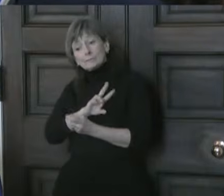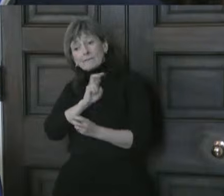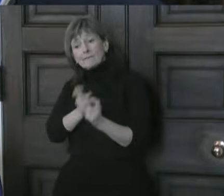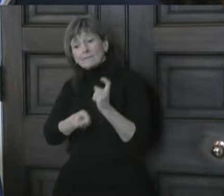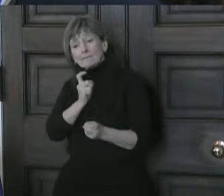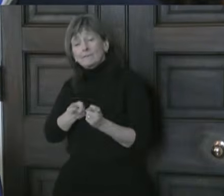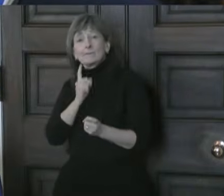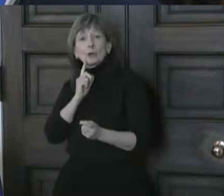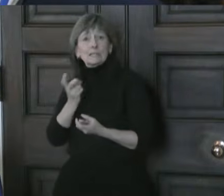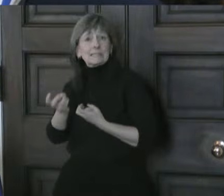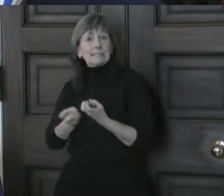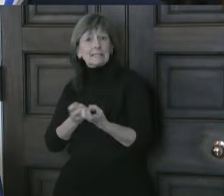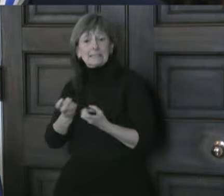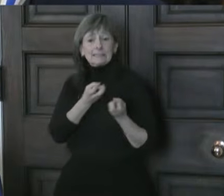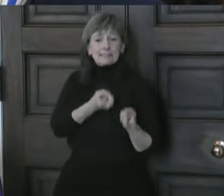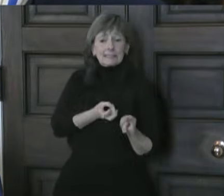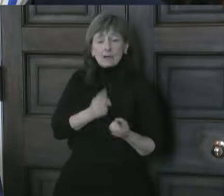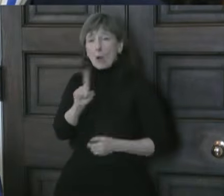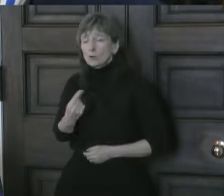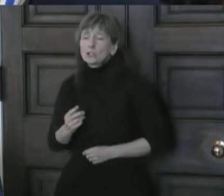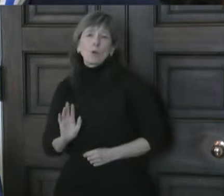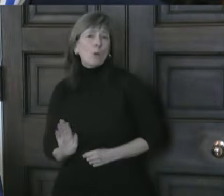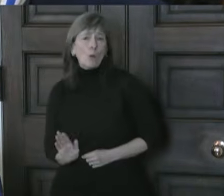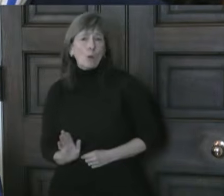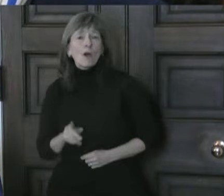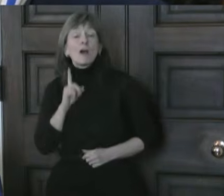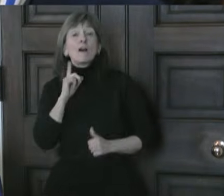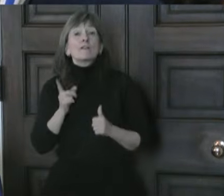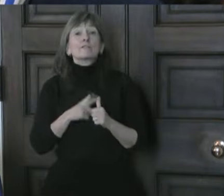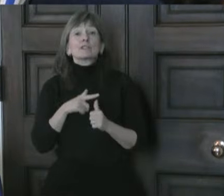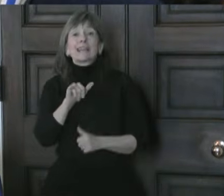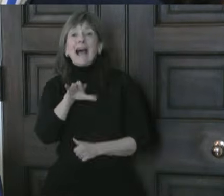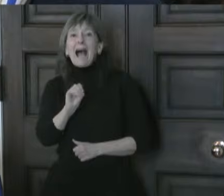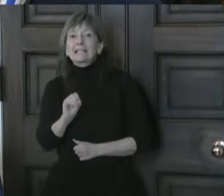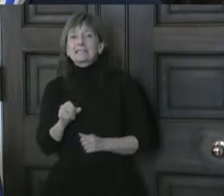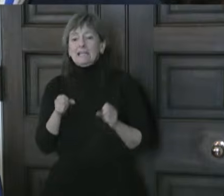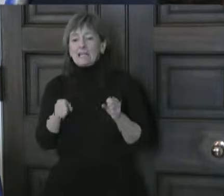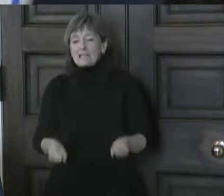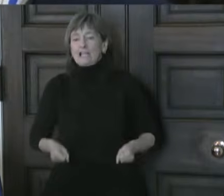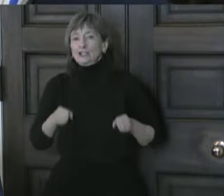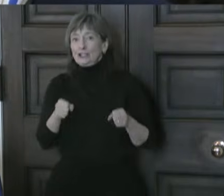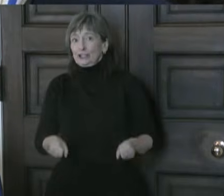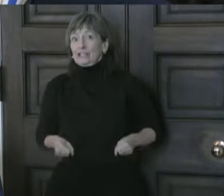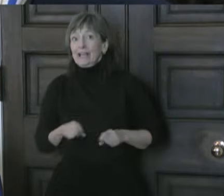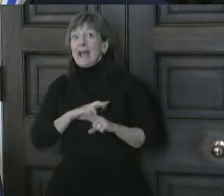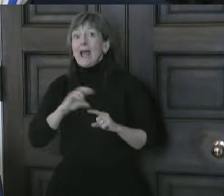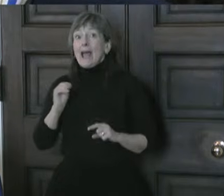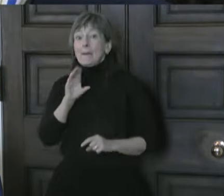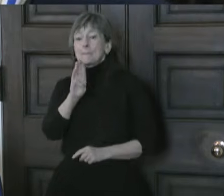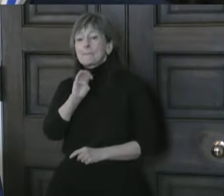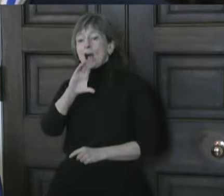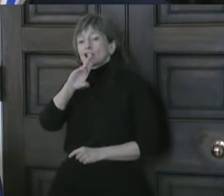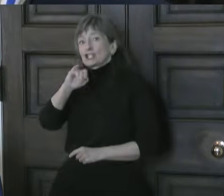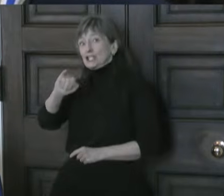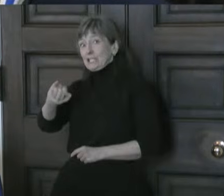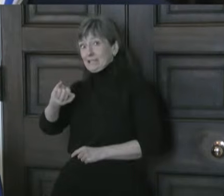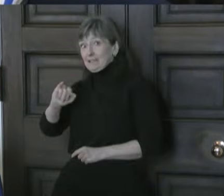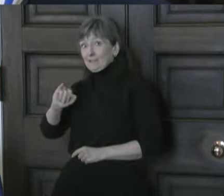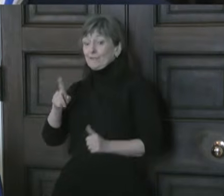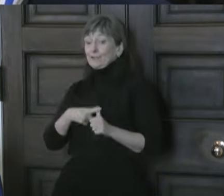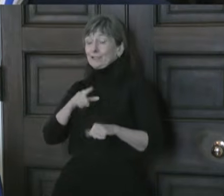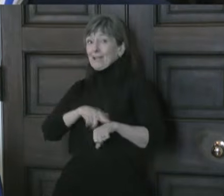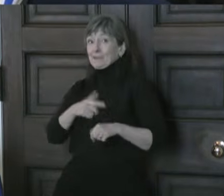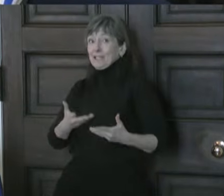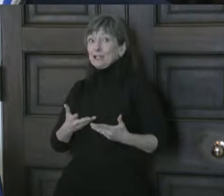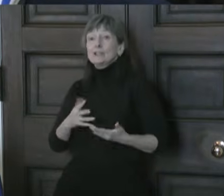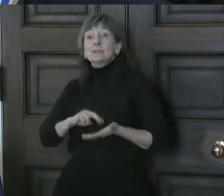skiing. Ms. Thibault introduced the first ice sledges and bocce to the province, enabling provincial athletes to